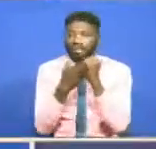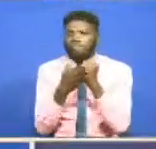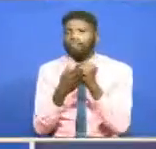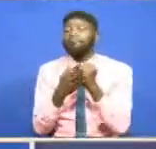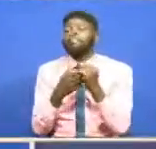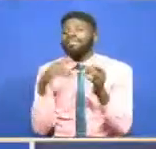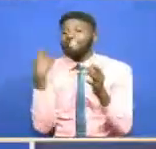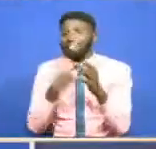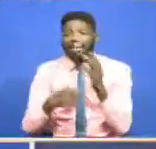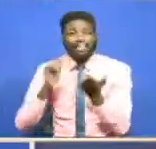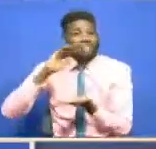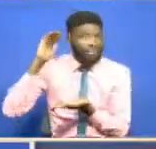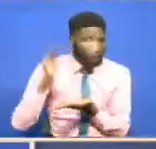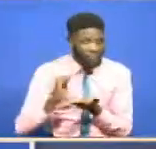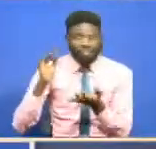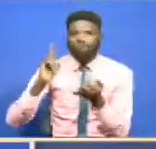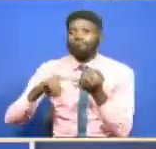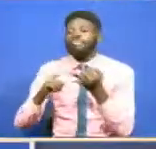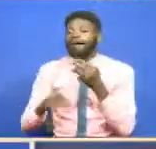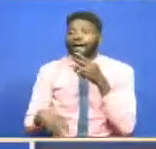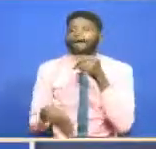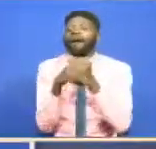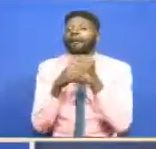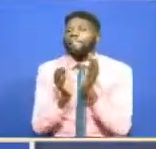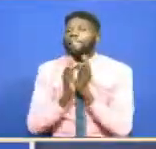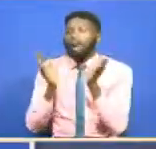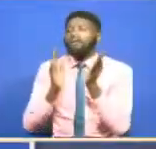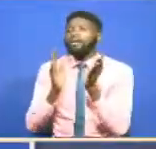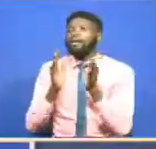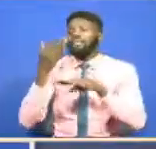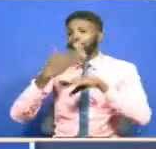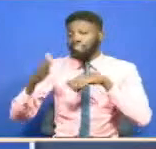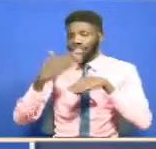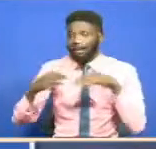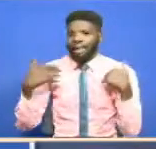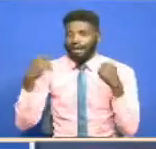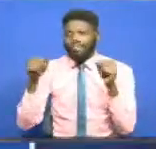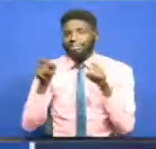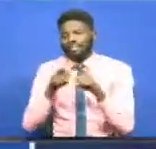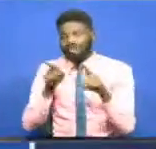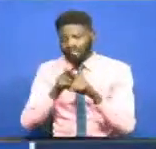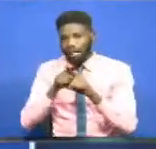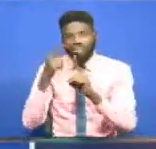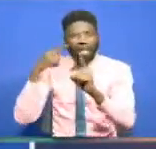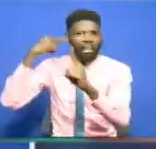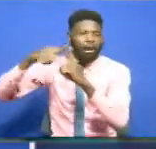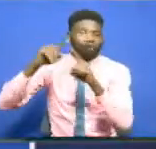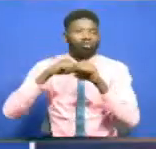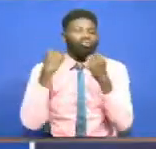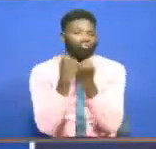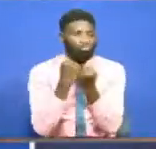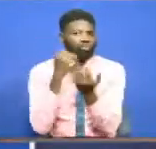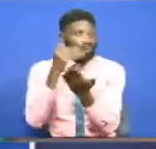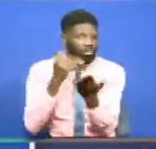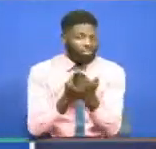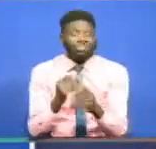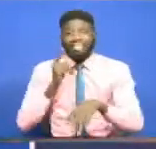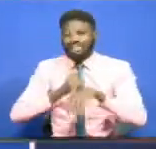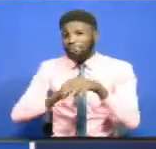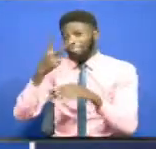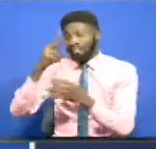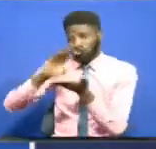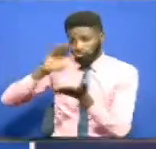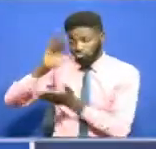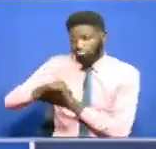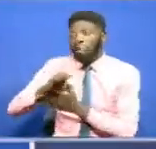tax relief measures, additional public spending on health and targeted social programs. After the second disbursement by end of